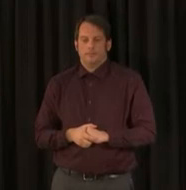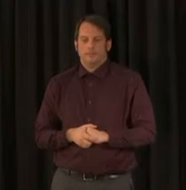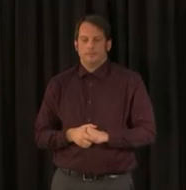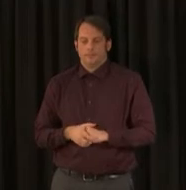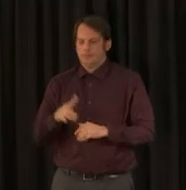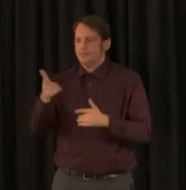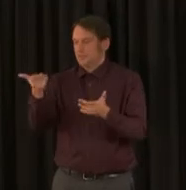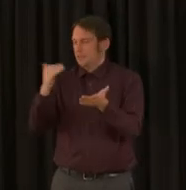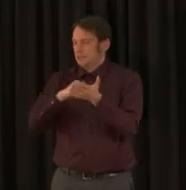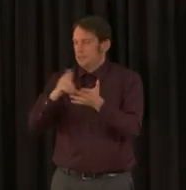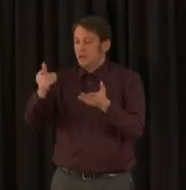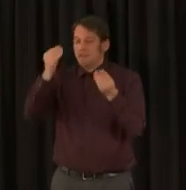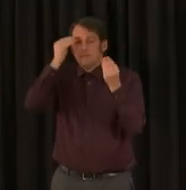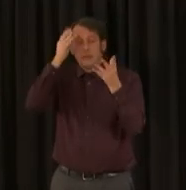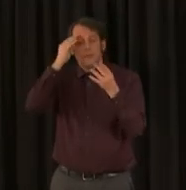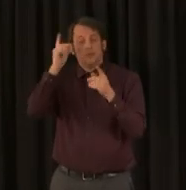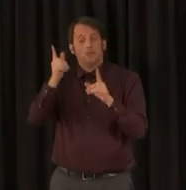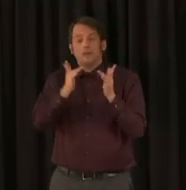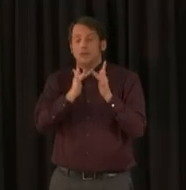coronavirus.dc.gov